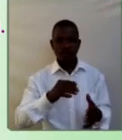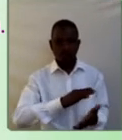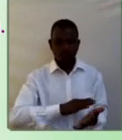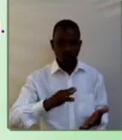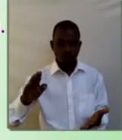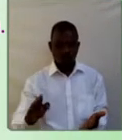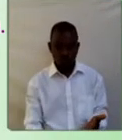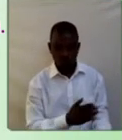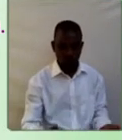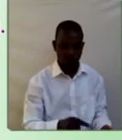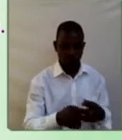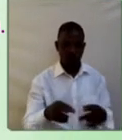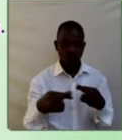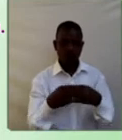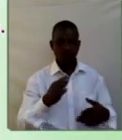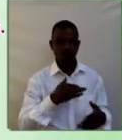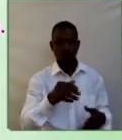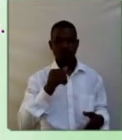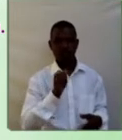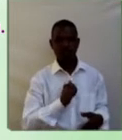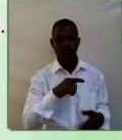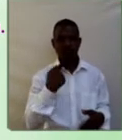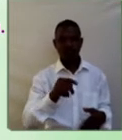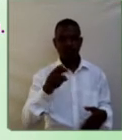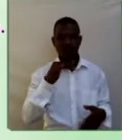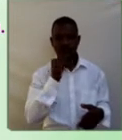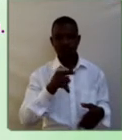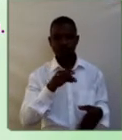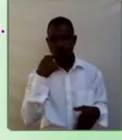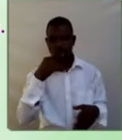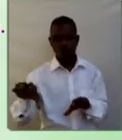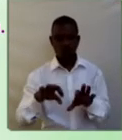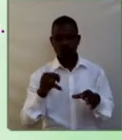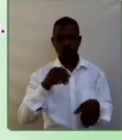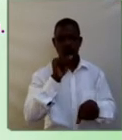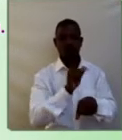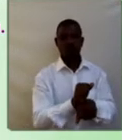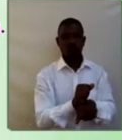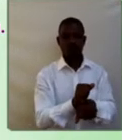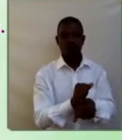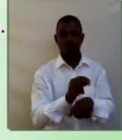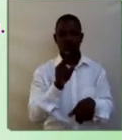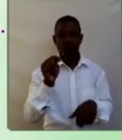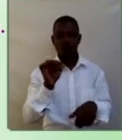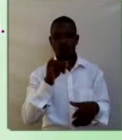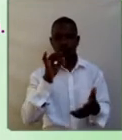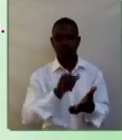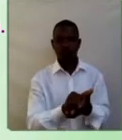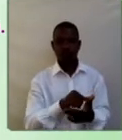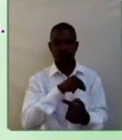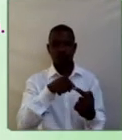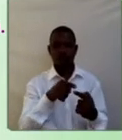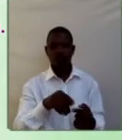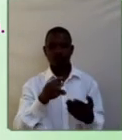myself. The emphasis here is on who did what. Note that